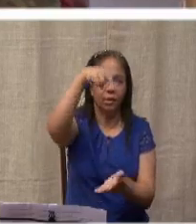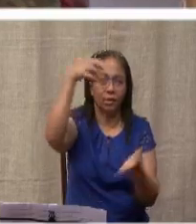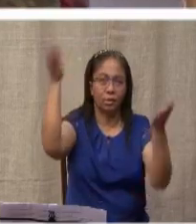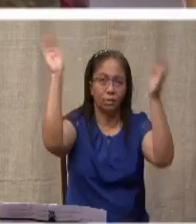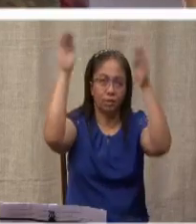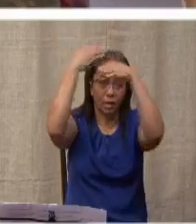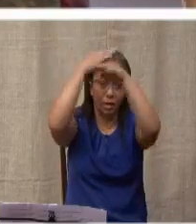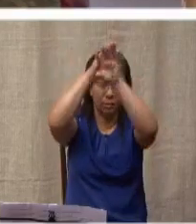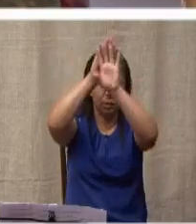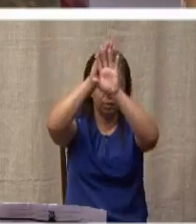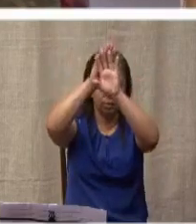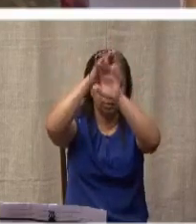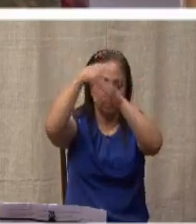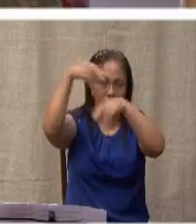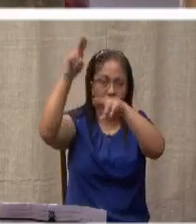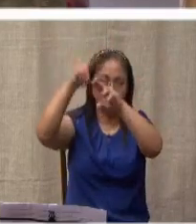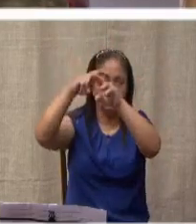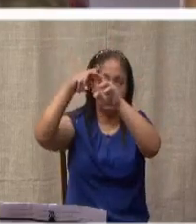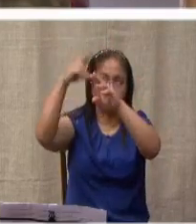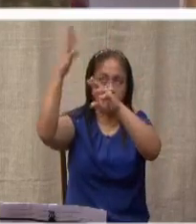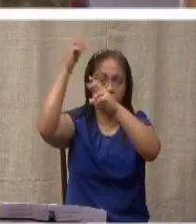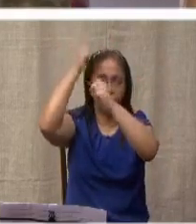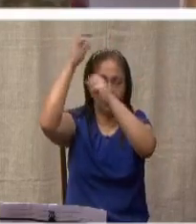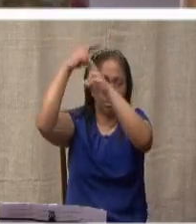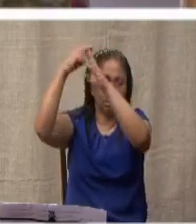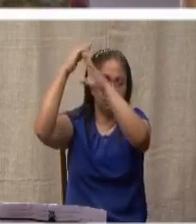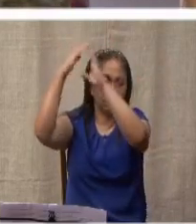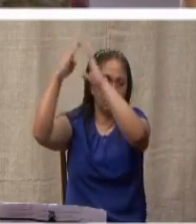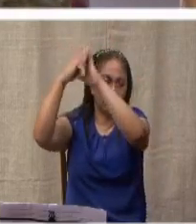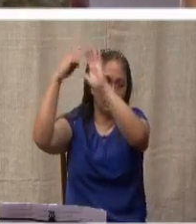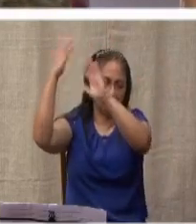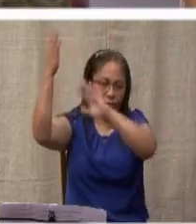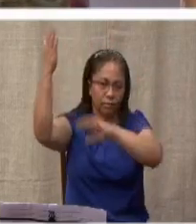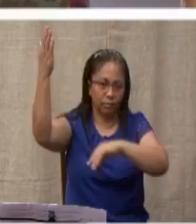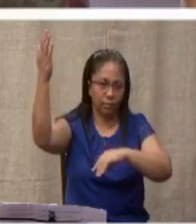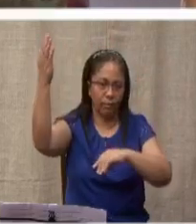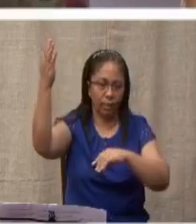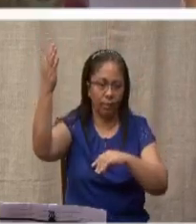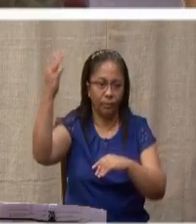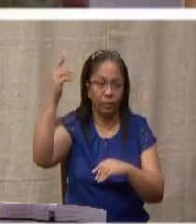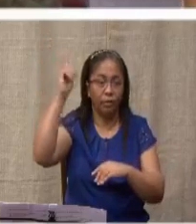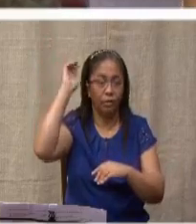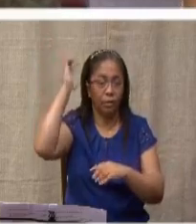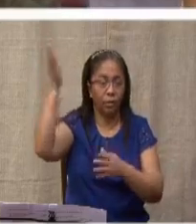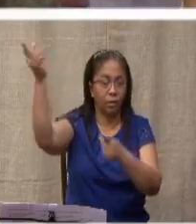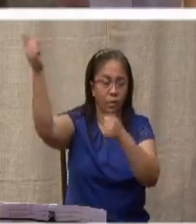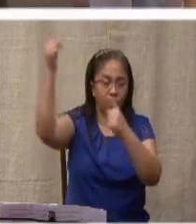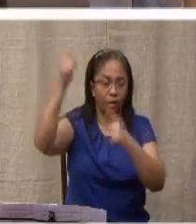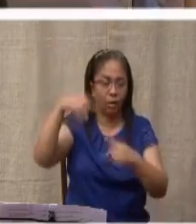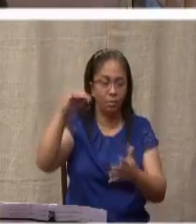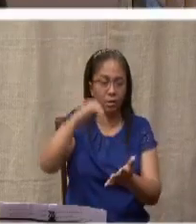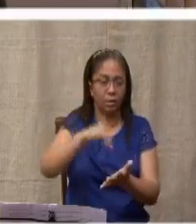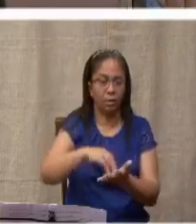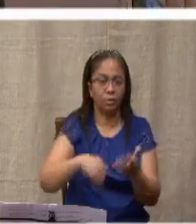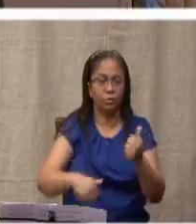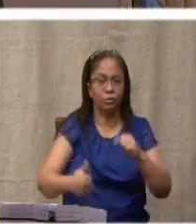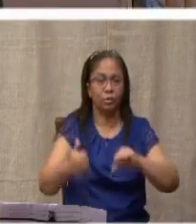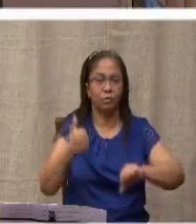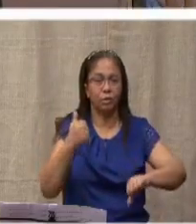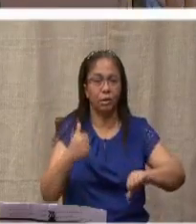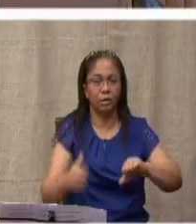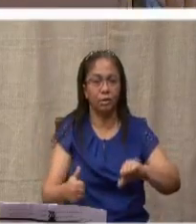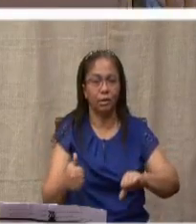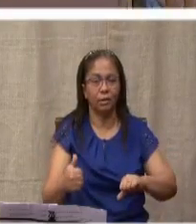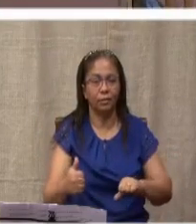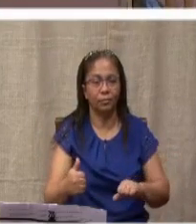he the dead heaven and is seated at the right time of god the father shall come to